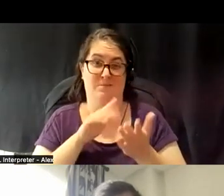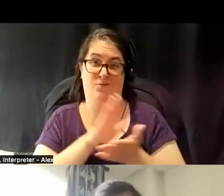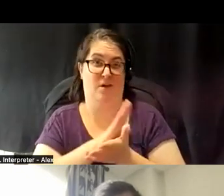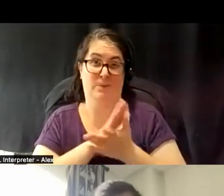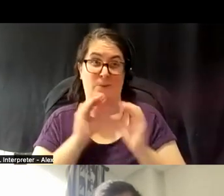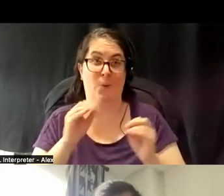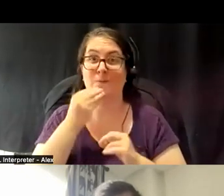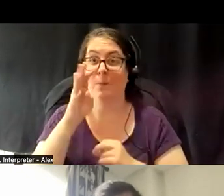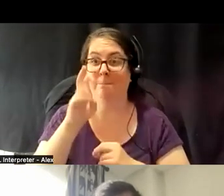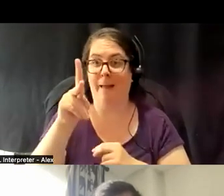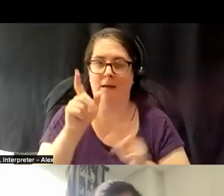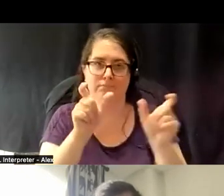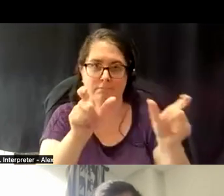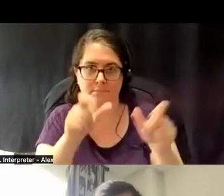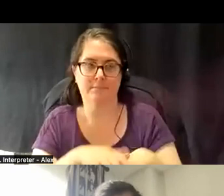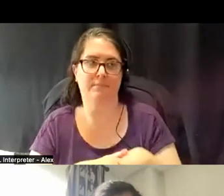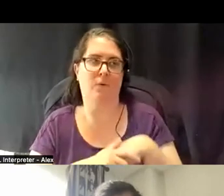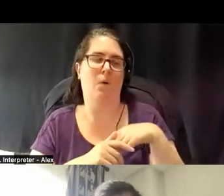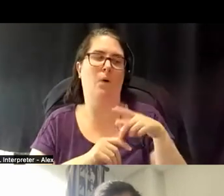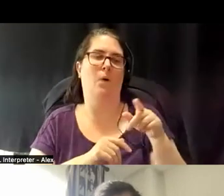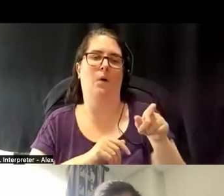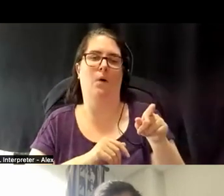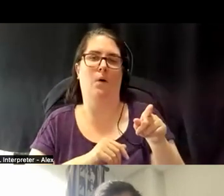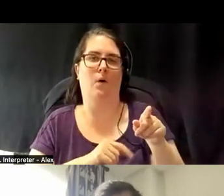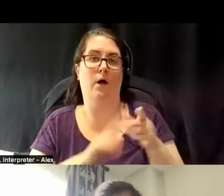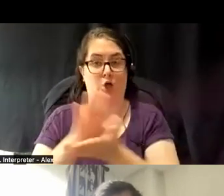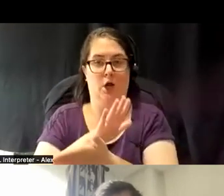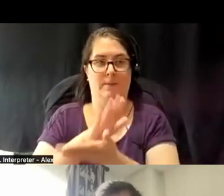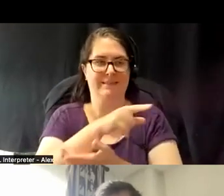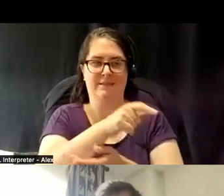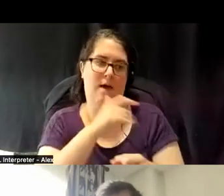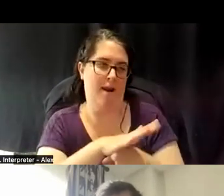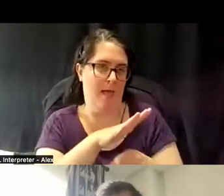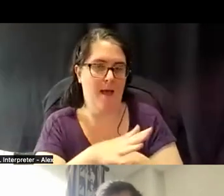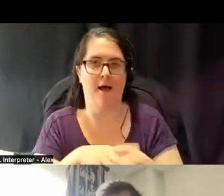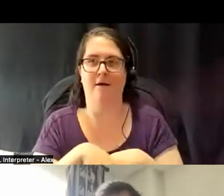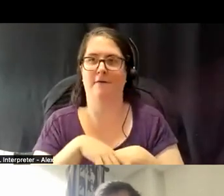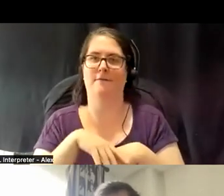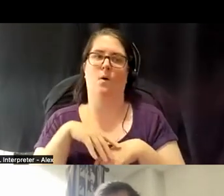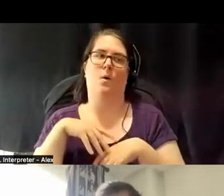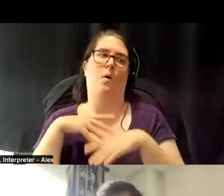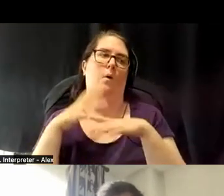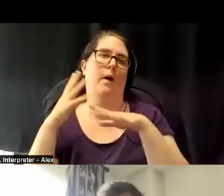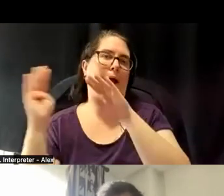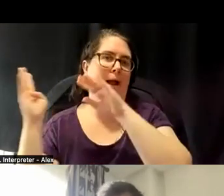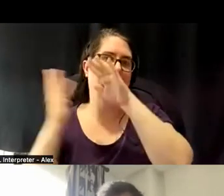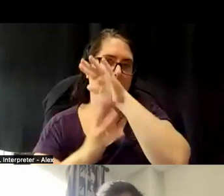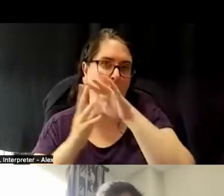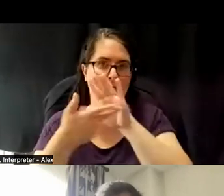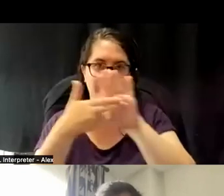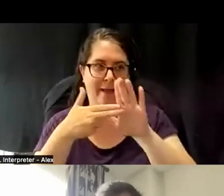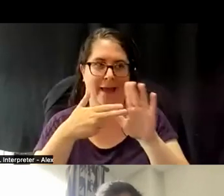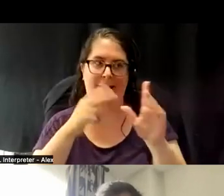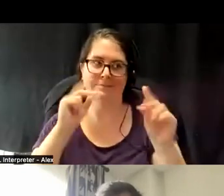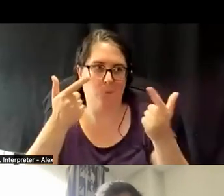food banks, or you don't meet the requirements when it comes to documentation or immigration status. And we also wanted to